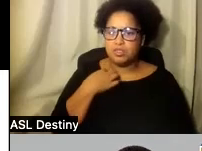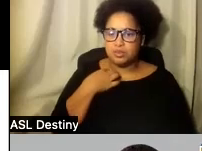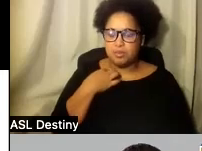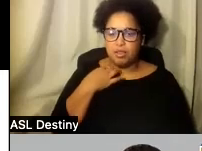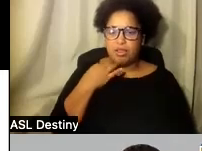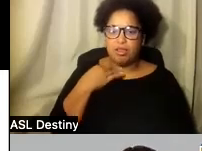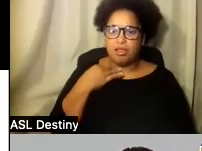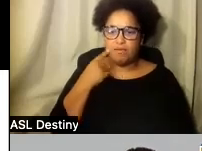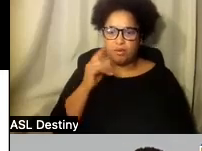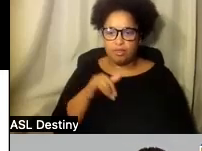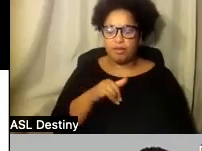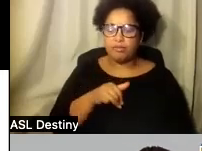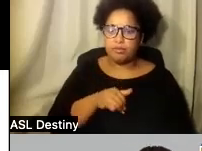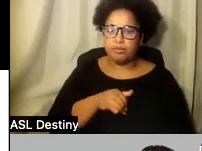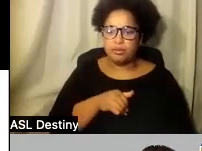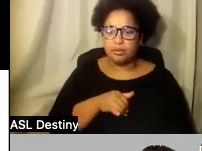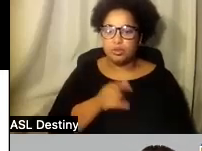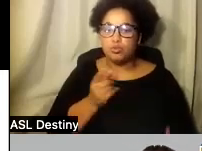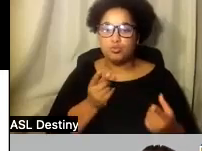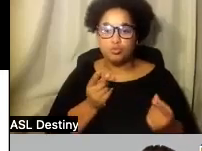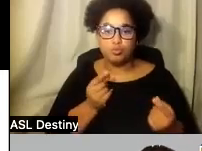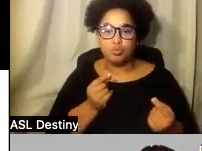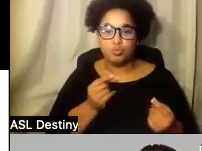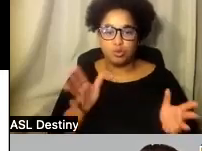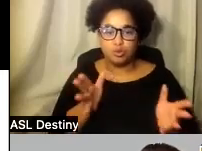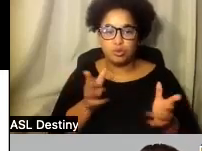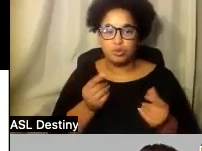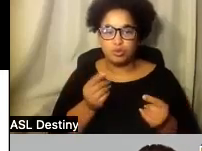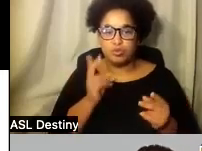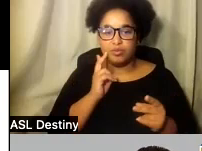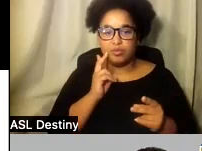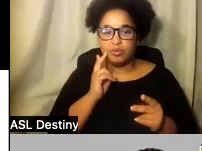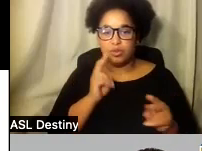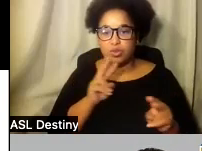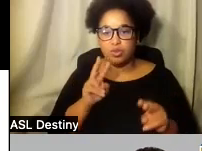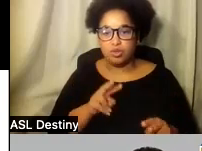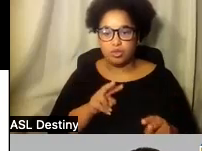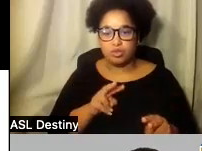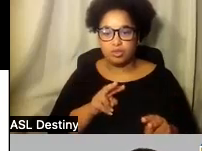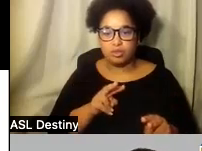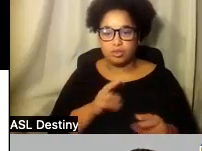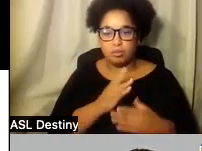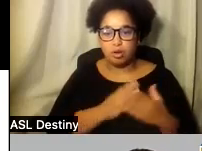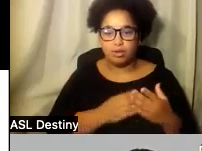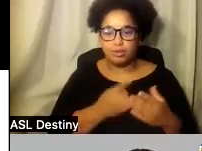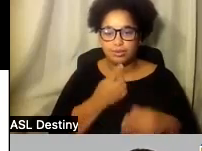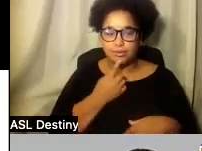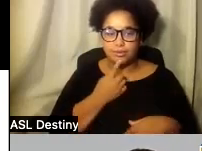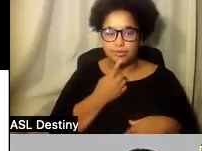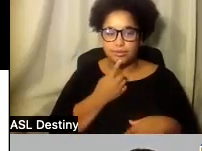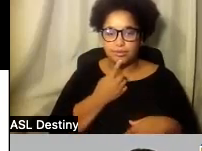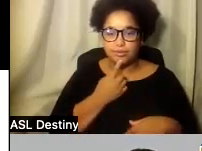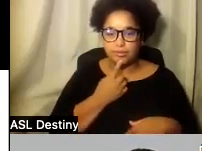who offers whatever, I would then also encourage you to go down and look for the section that says,